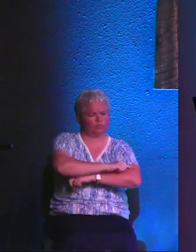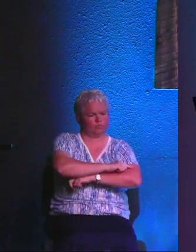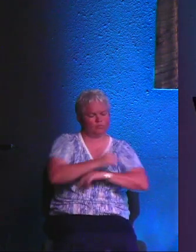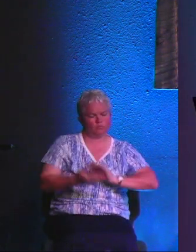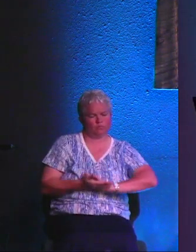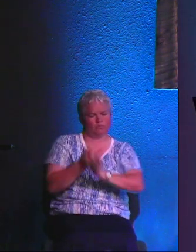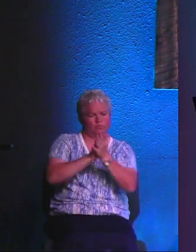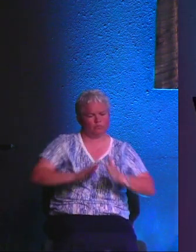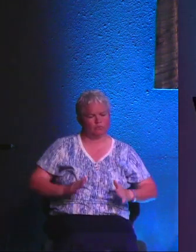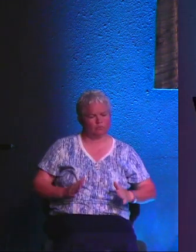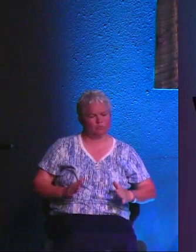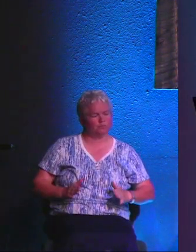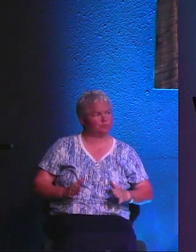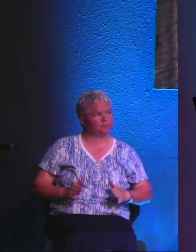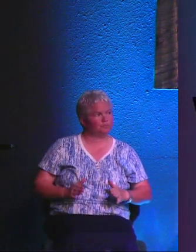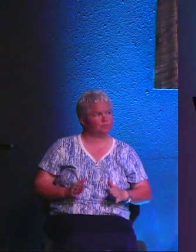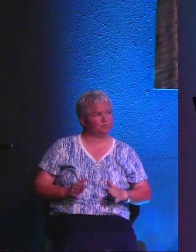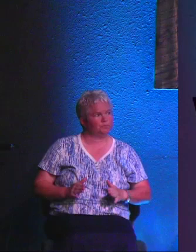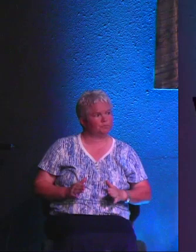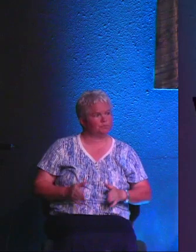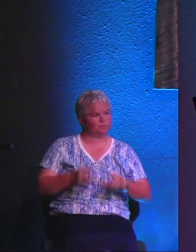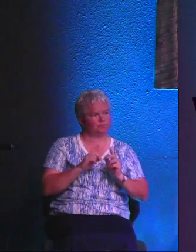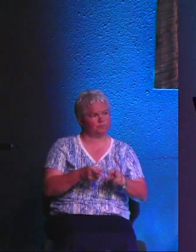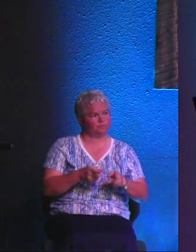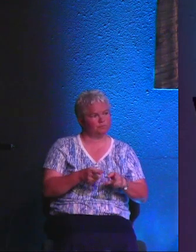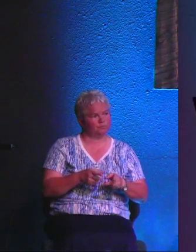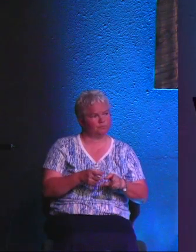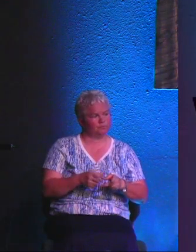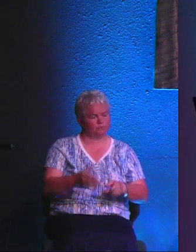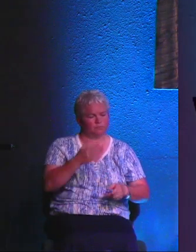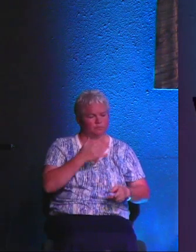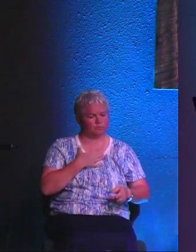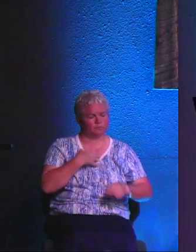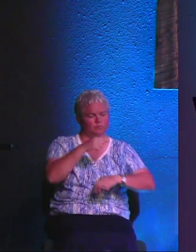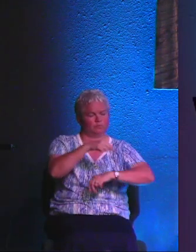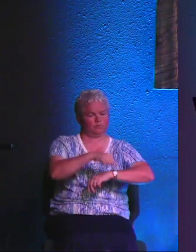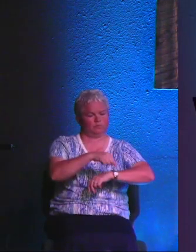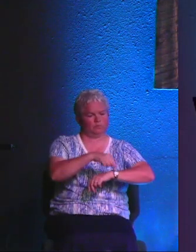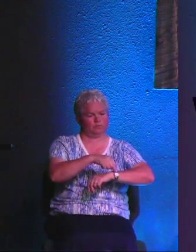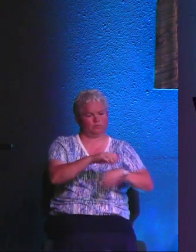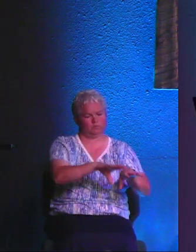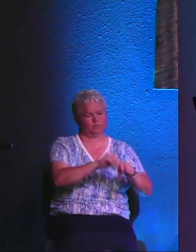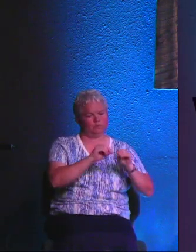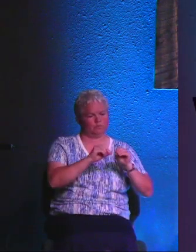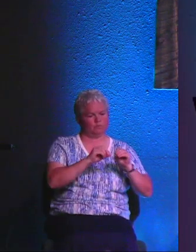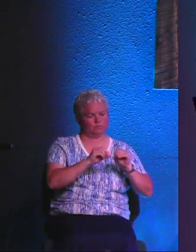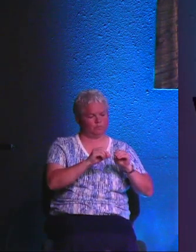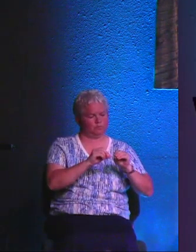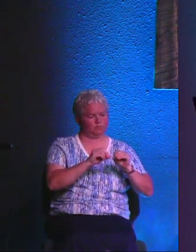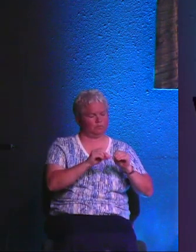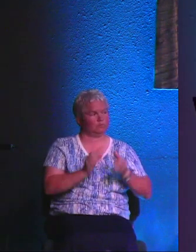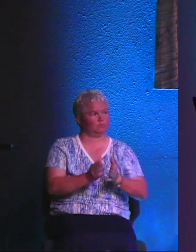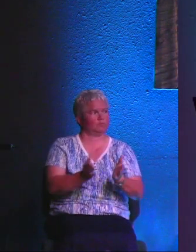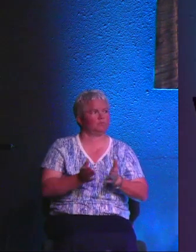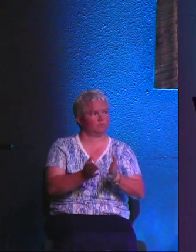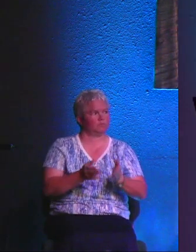at peace with where I will be going when my time comes for me to leave earth.